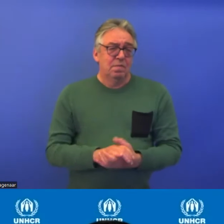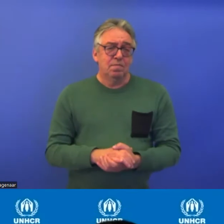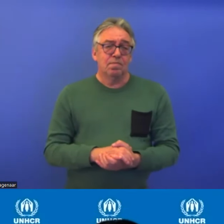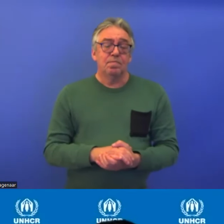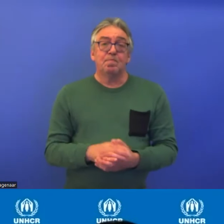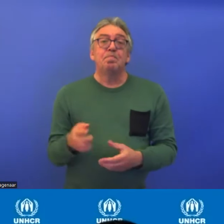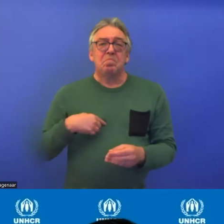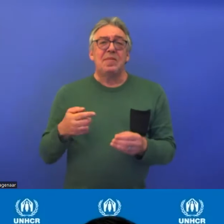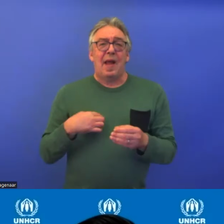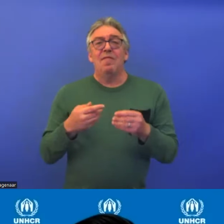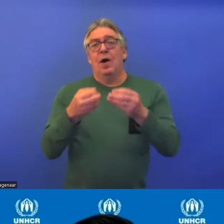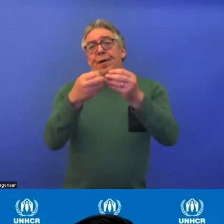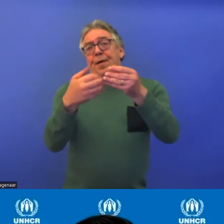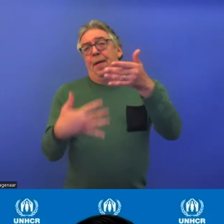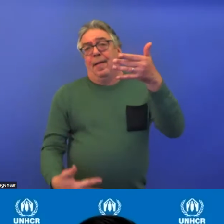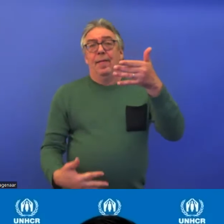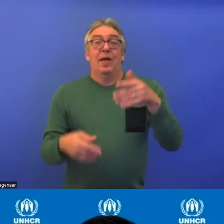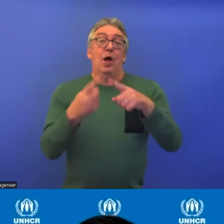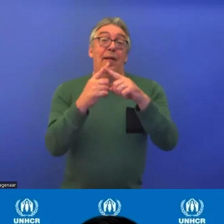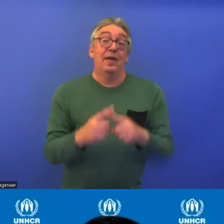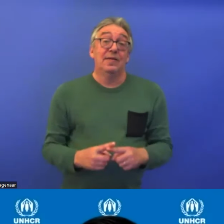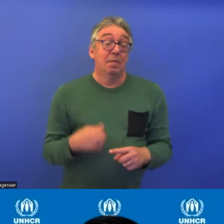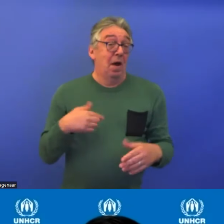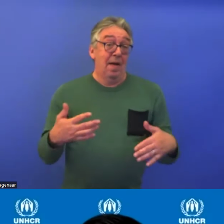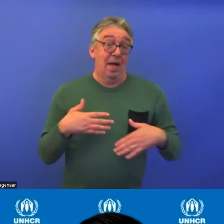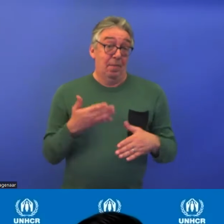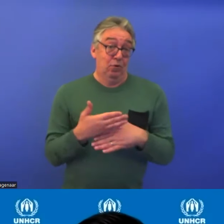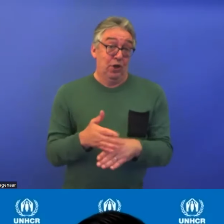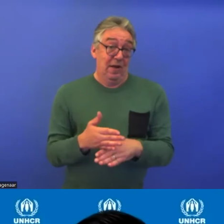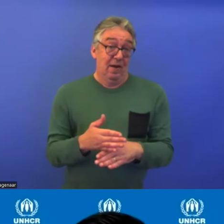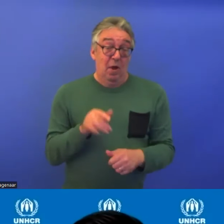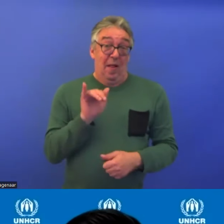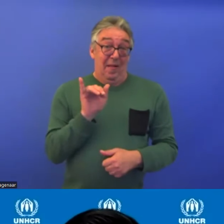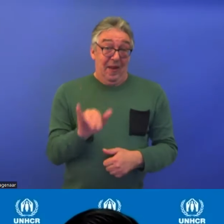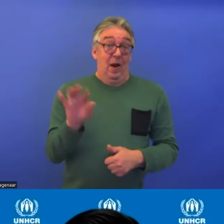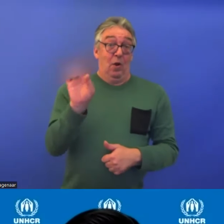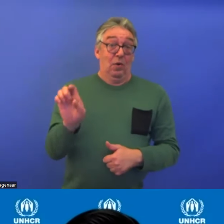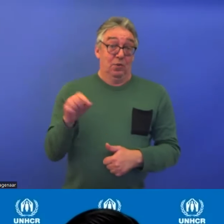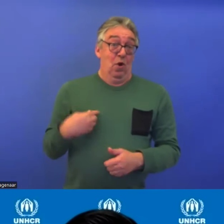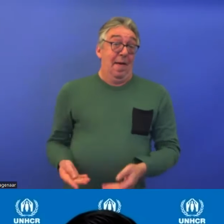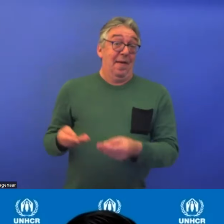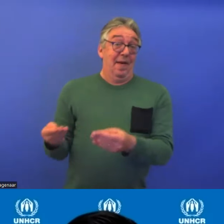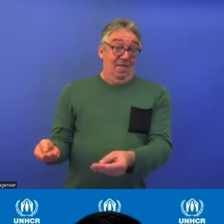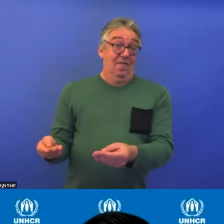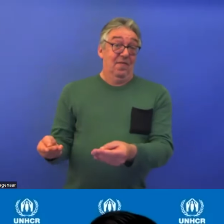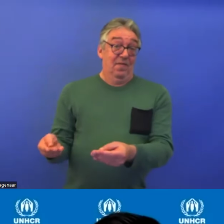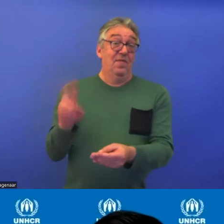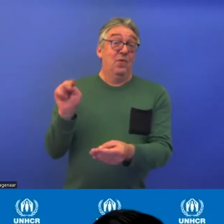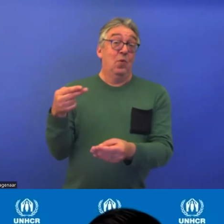also a non-exhaustive list, but just some ways that we're getting colleagues in the field to think more specifically about how these articles